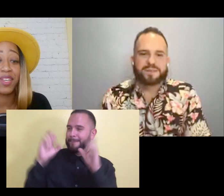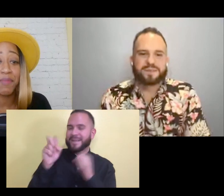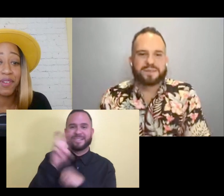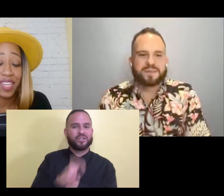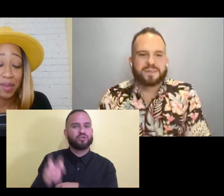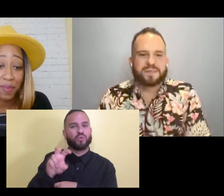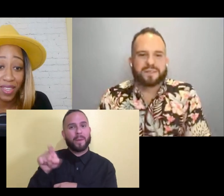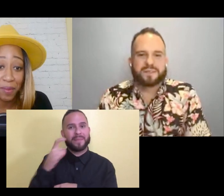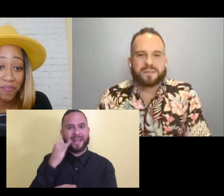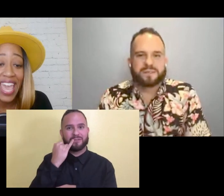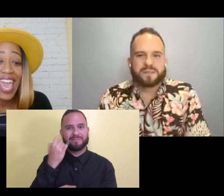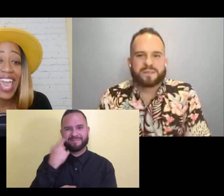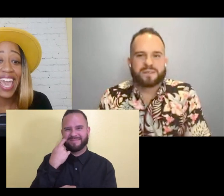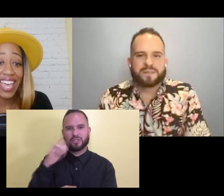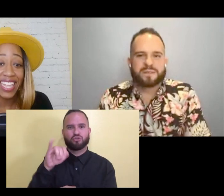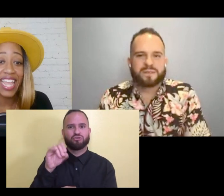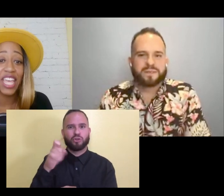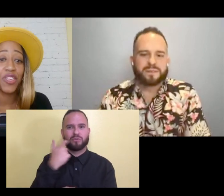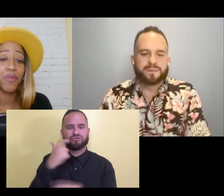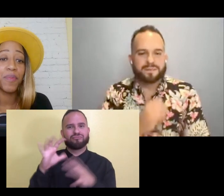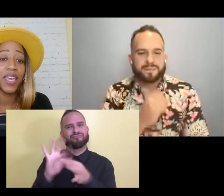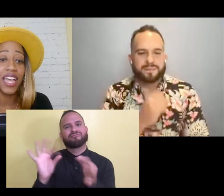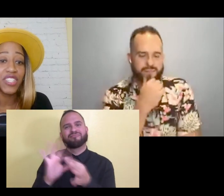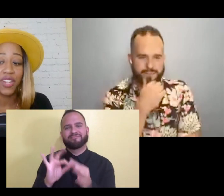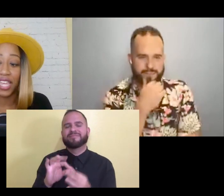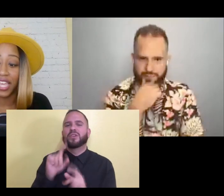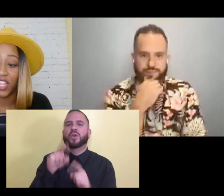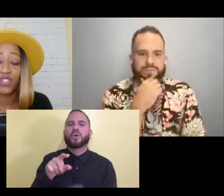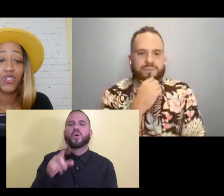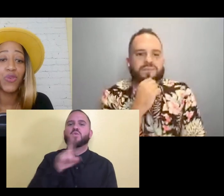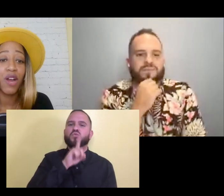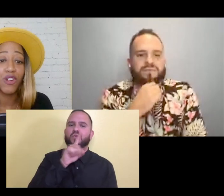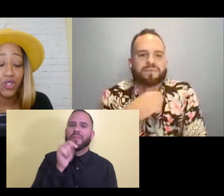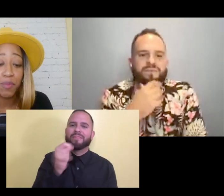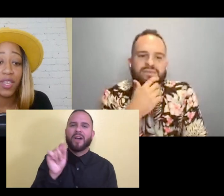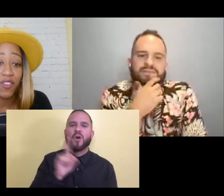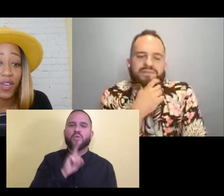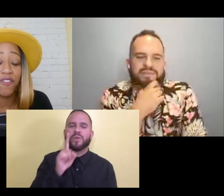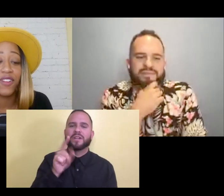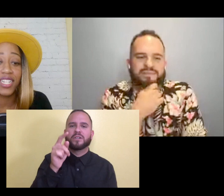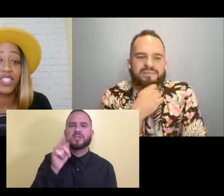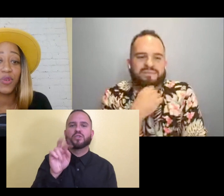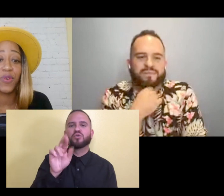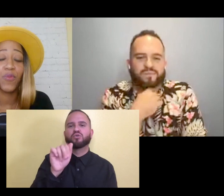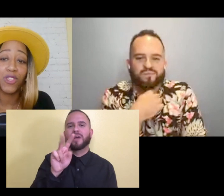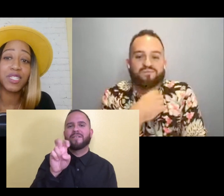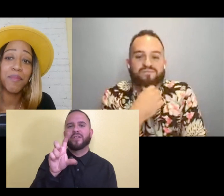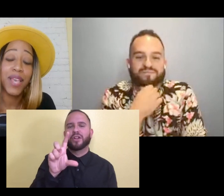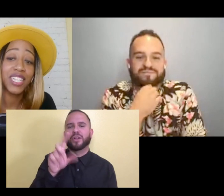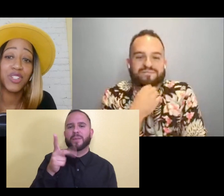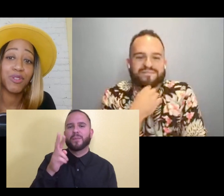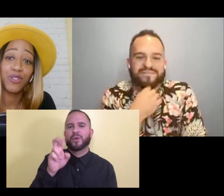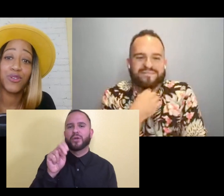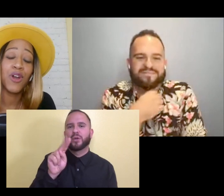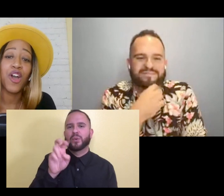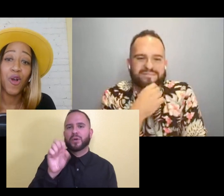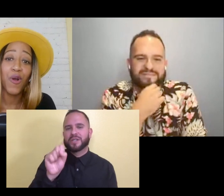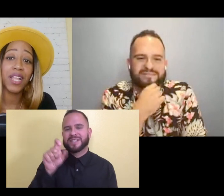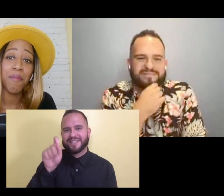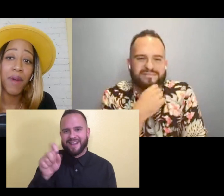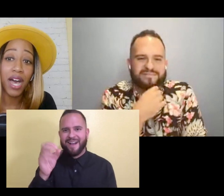therealtravelpreneurs.com/VIP, become a VIP, and that you'll be entered in to our trip giveaway for a chance to win one of those amazing trips